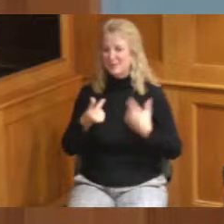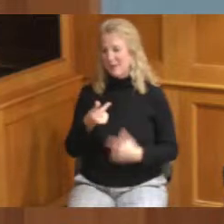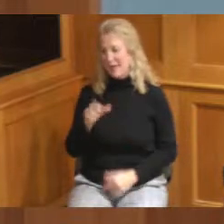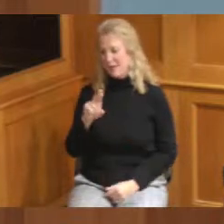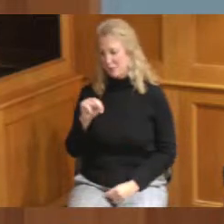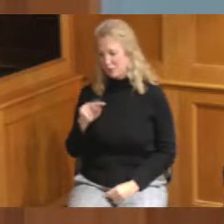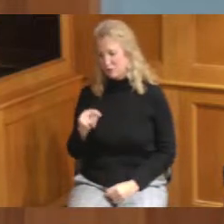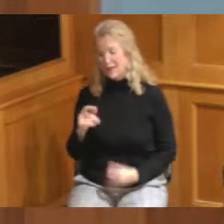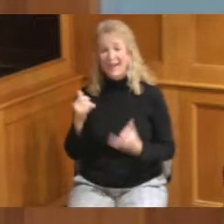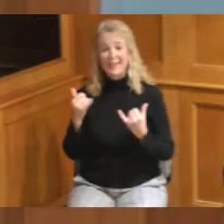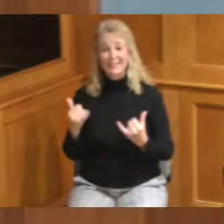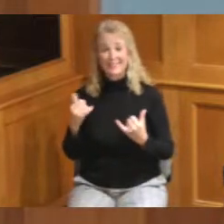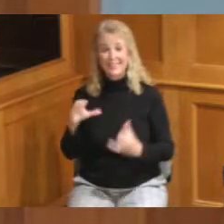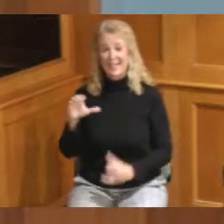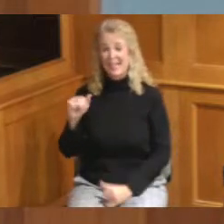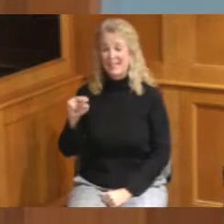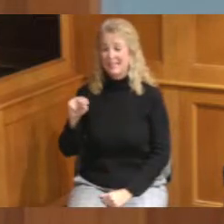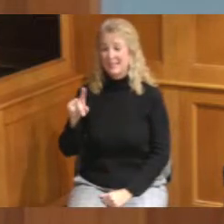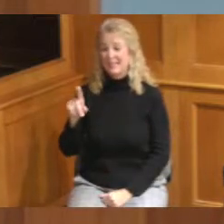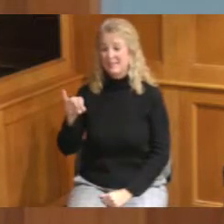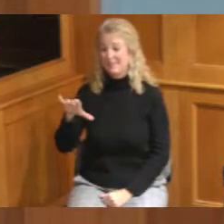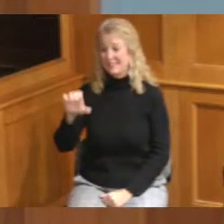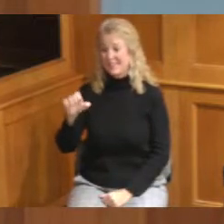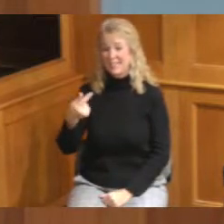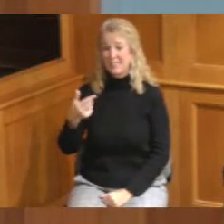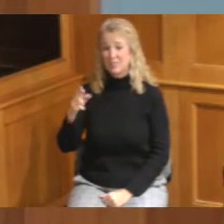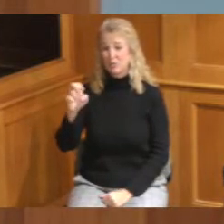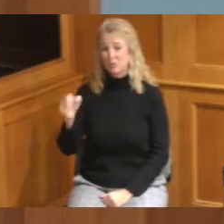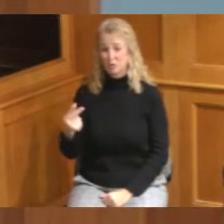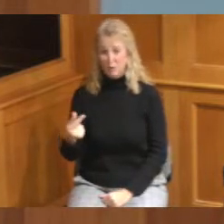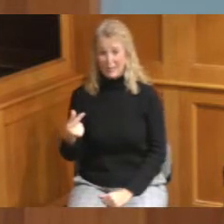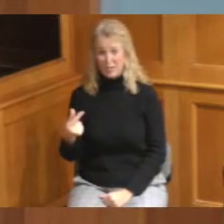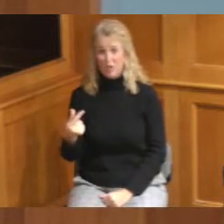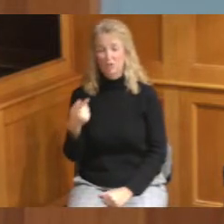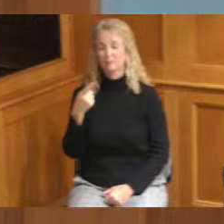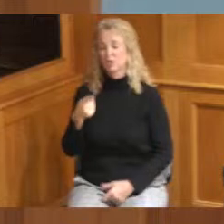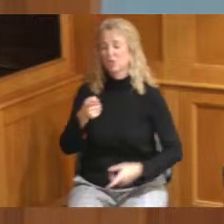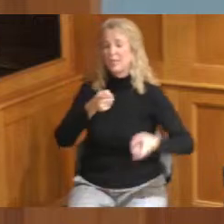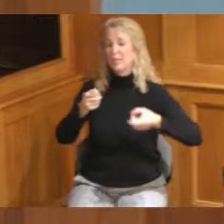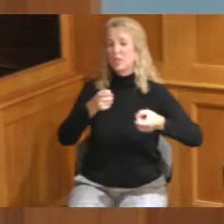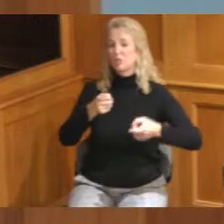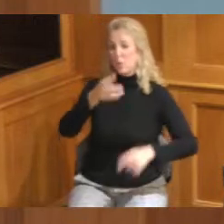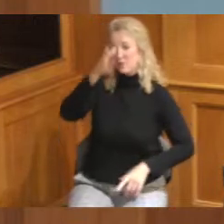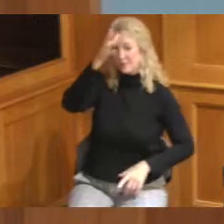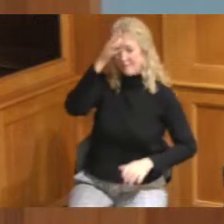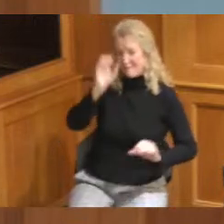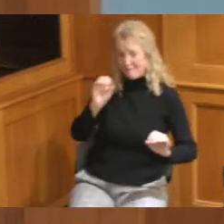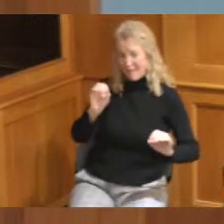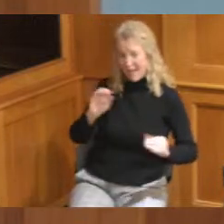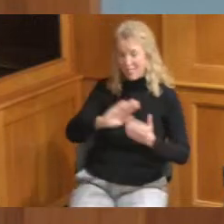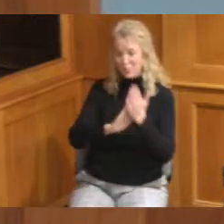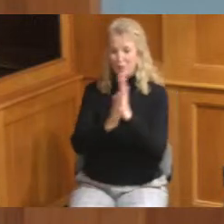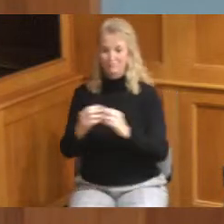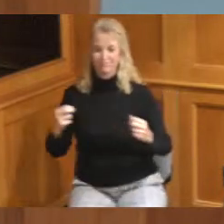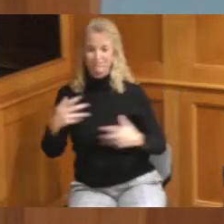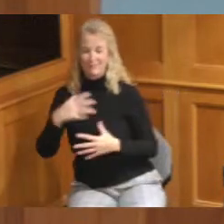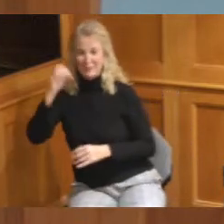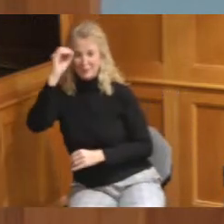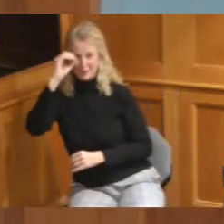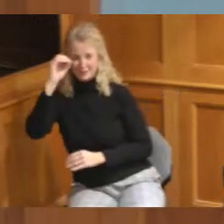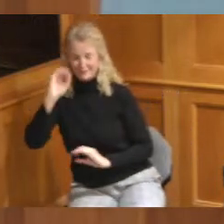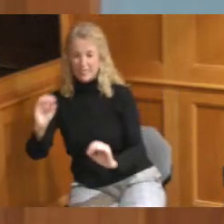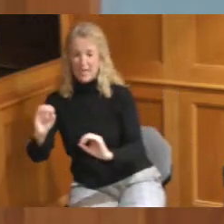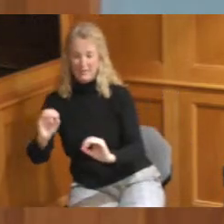today we have Candace Creer, who is over From Fatherless to Fearless. She's doing great work with the youth, and she can tell you more about it.